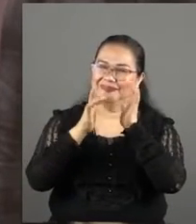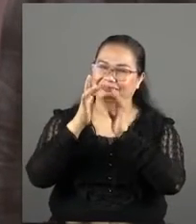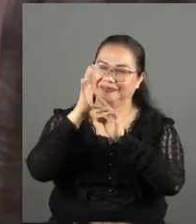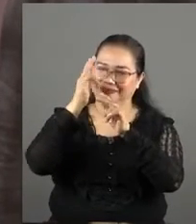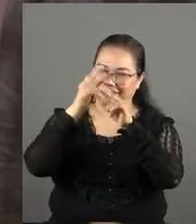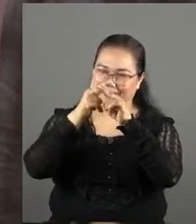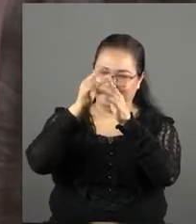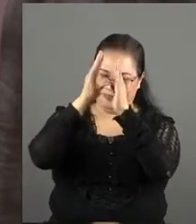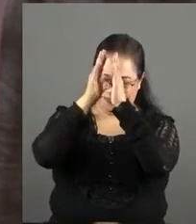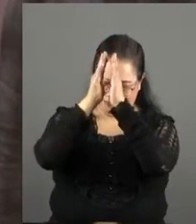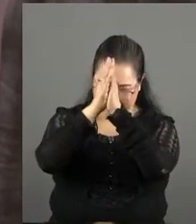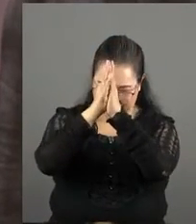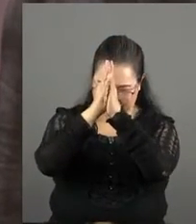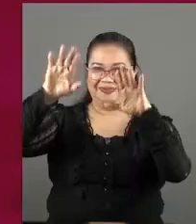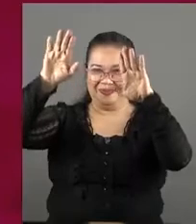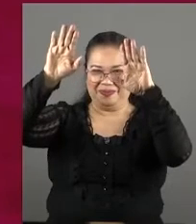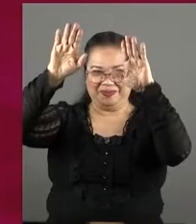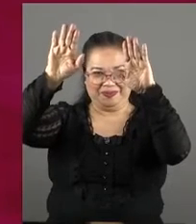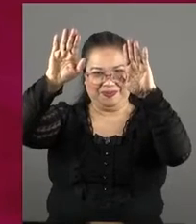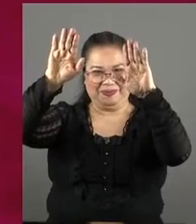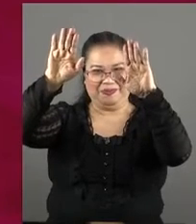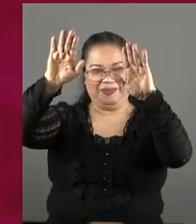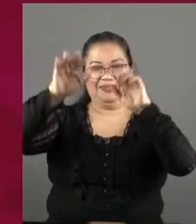name. Amen.